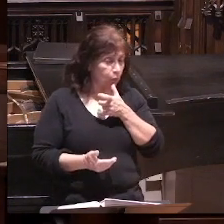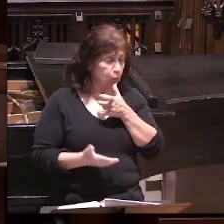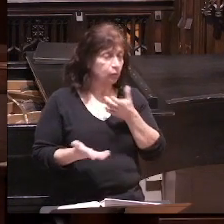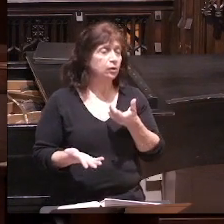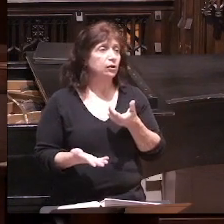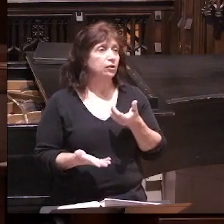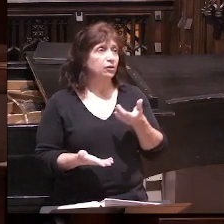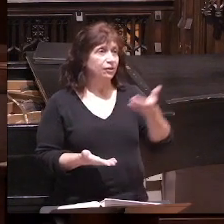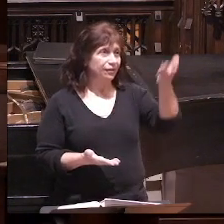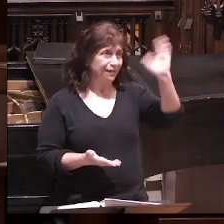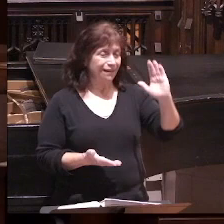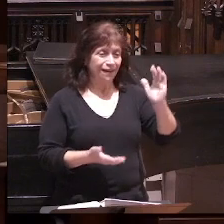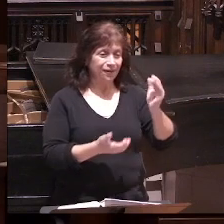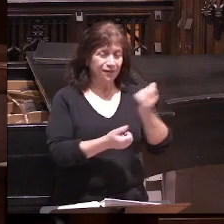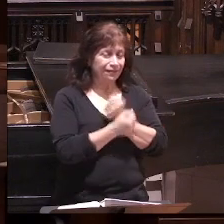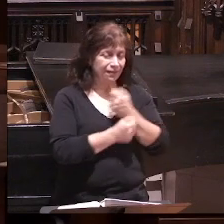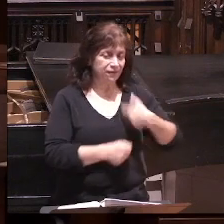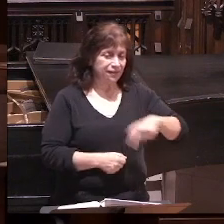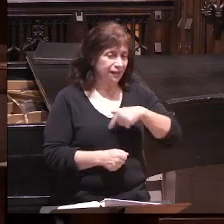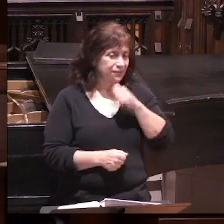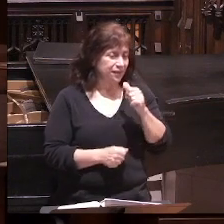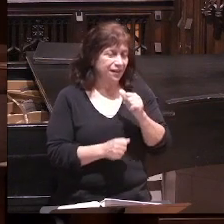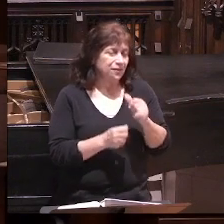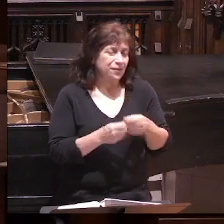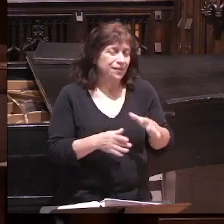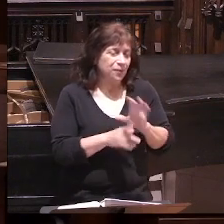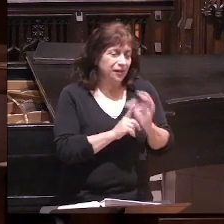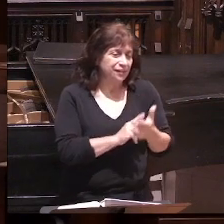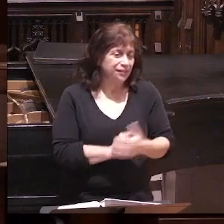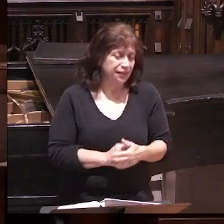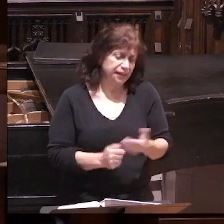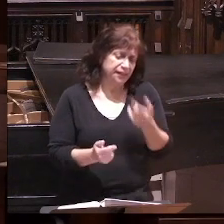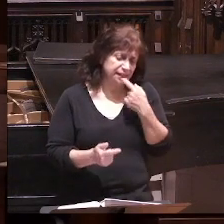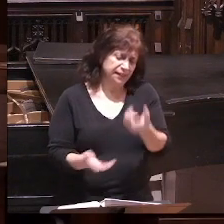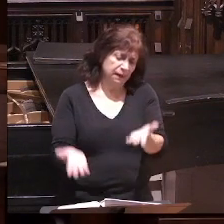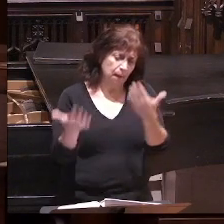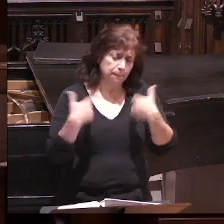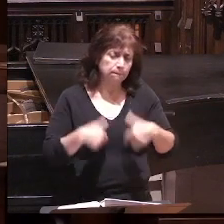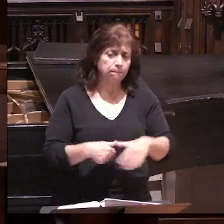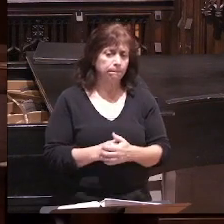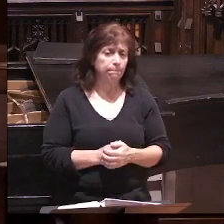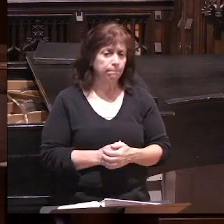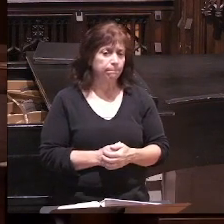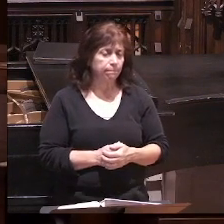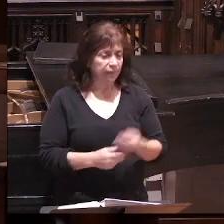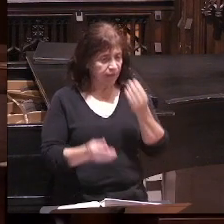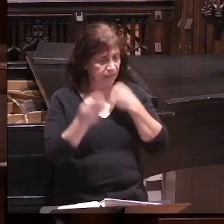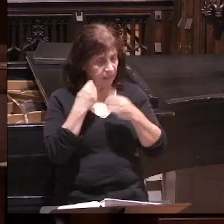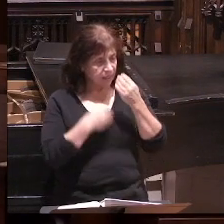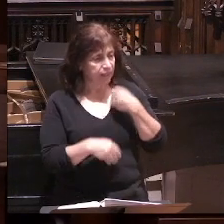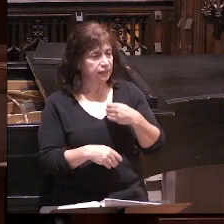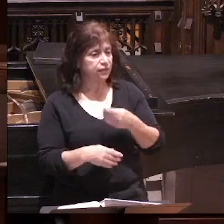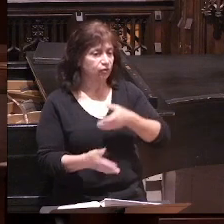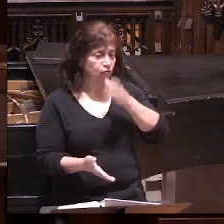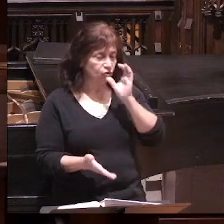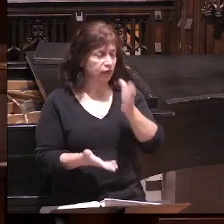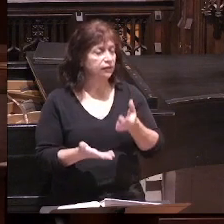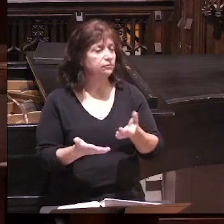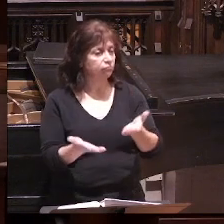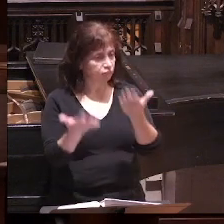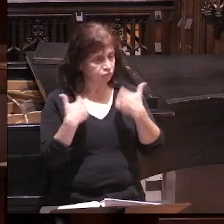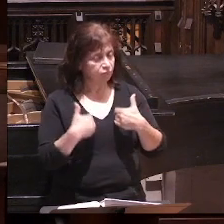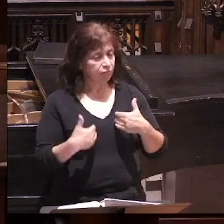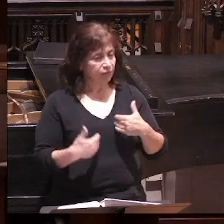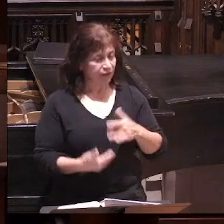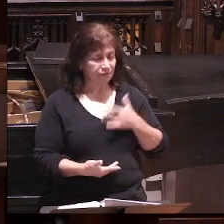us unconditionally and says, "Come, come, eat, drink,